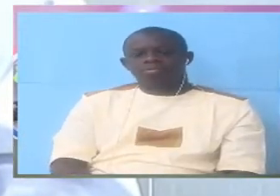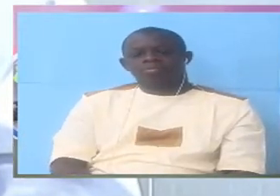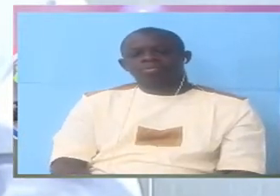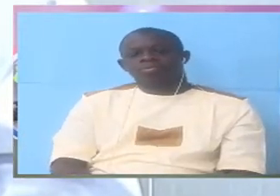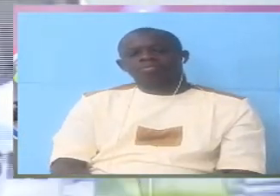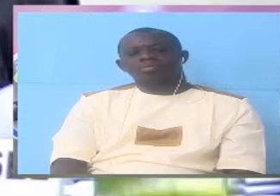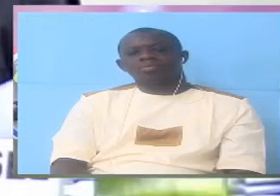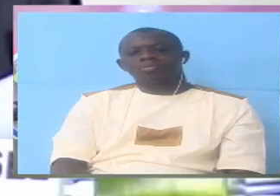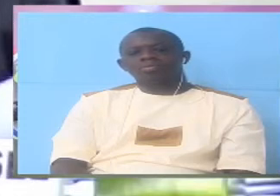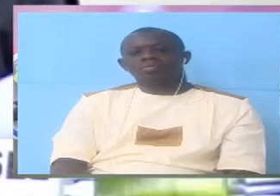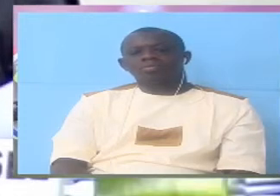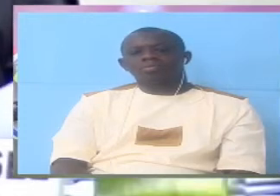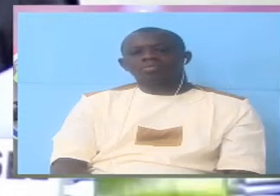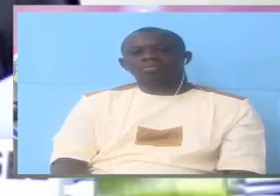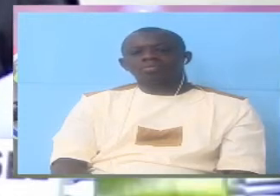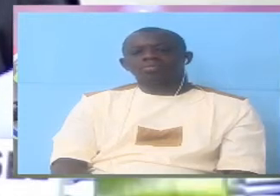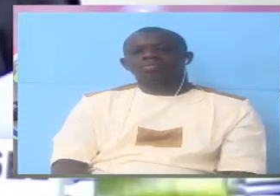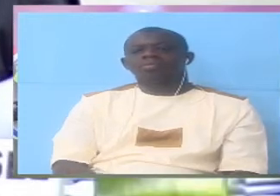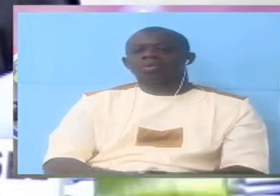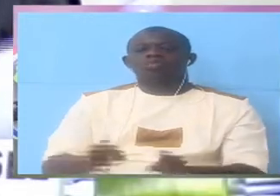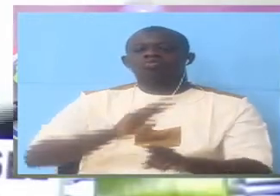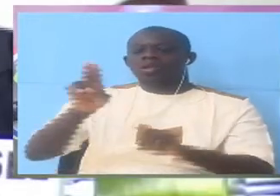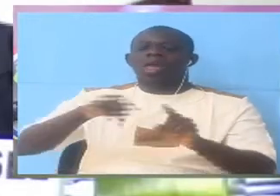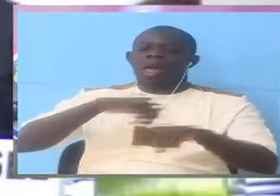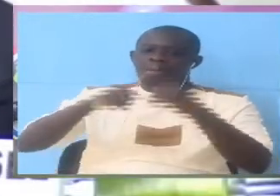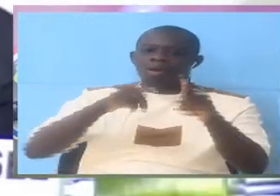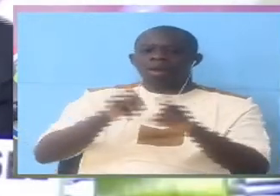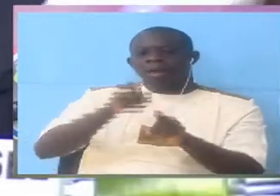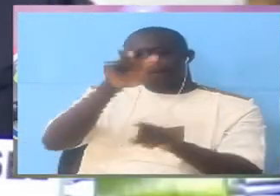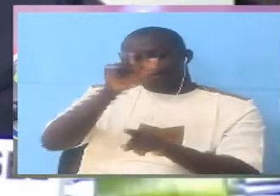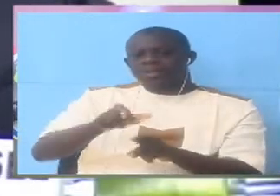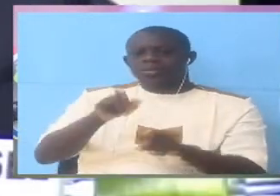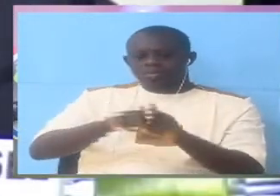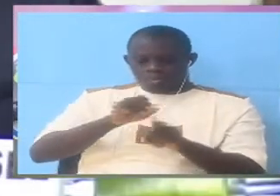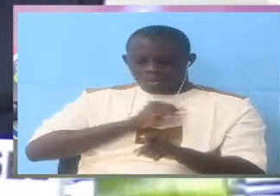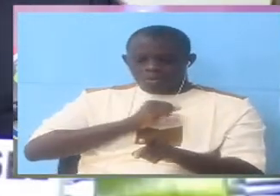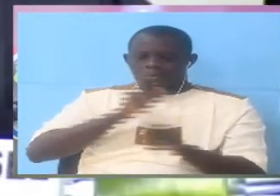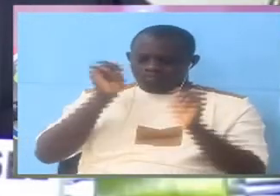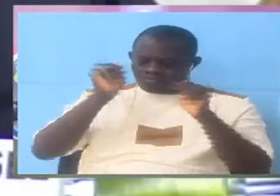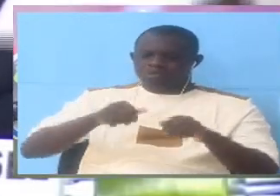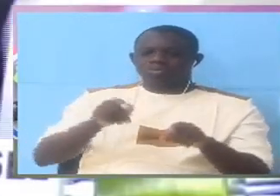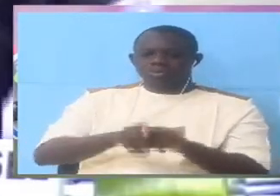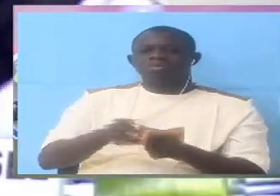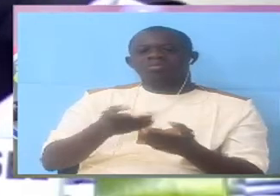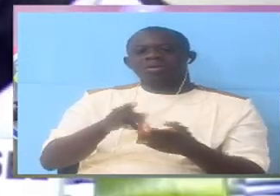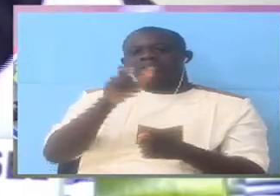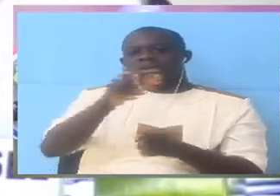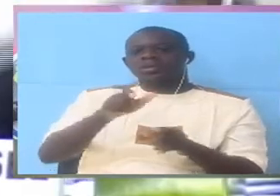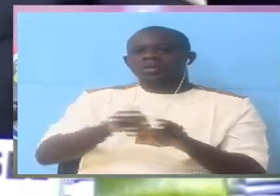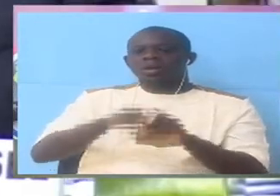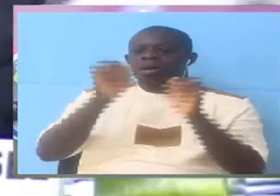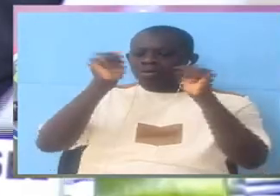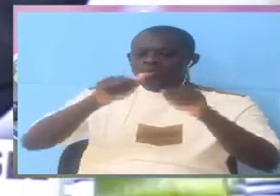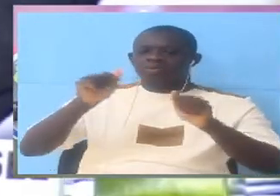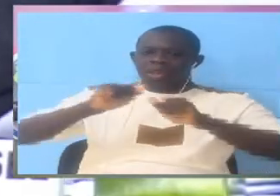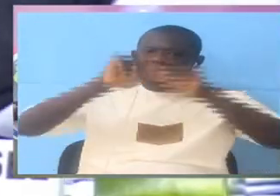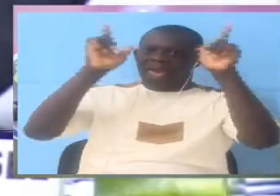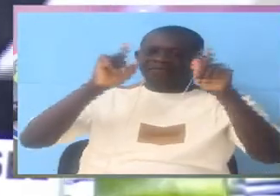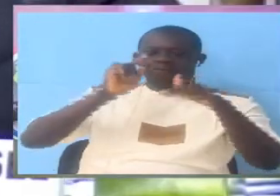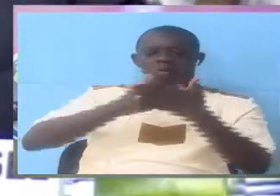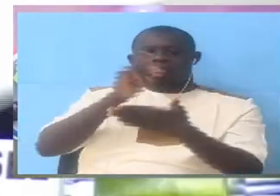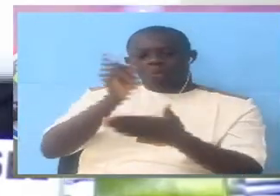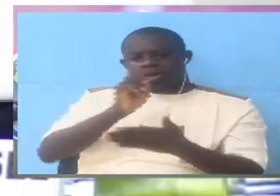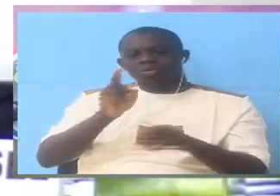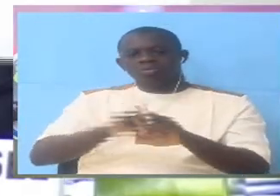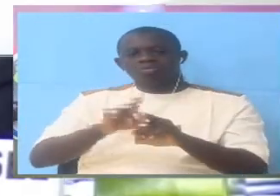this is not about whether he can survive. This is about whether he is fit to live. This is whether